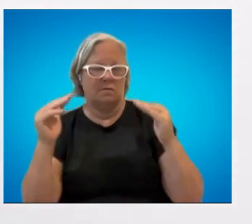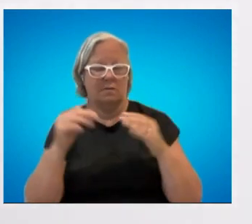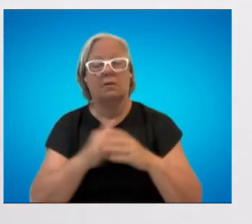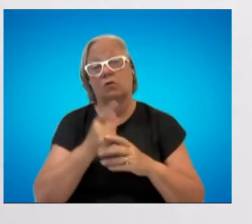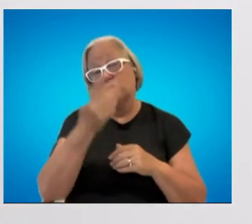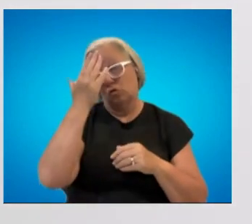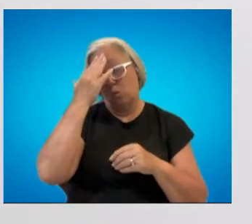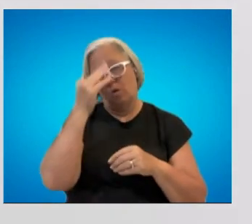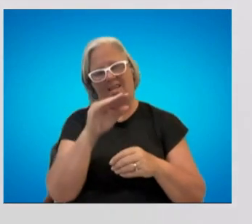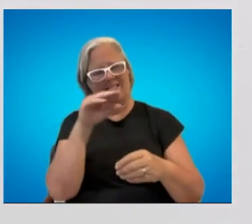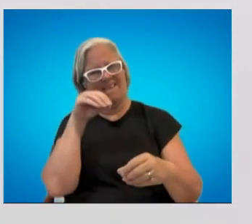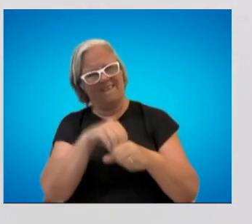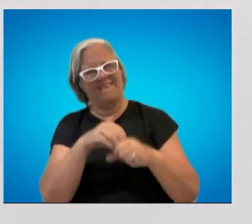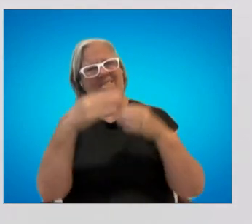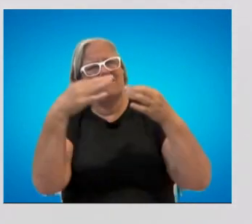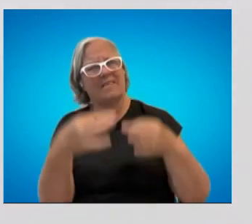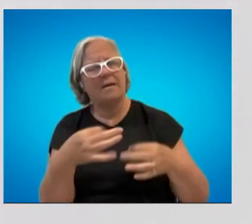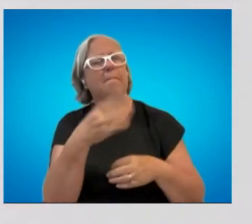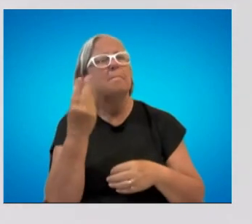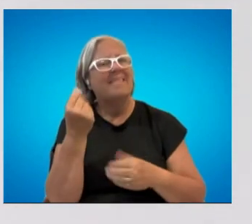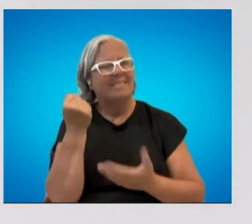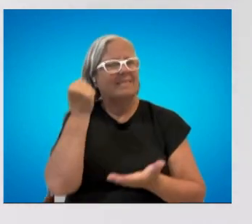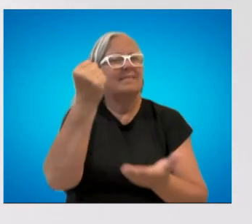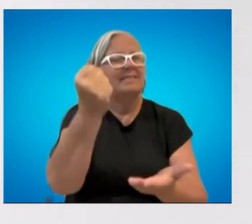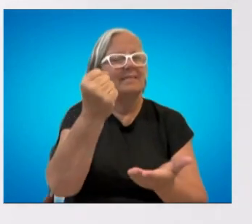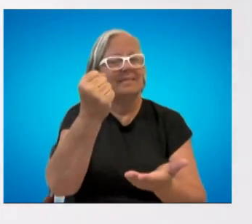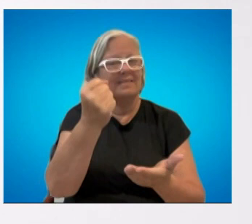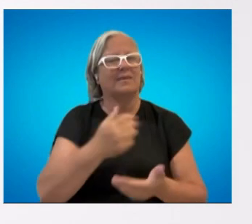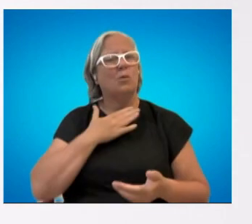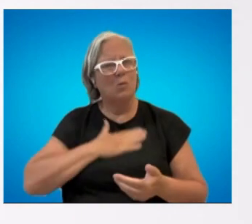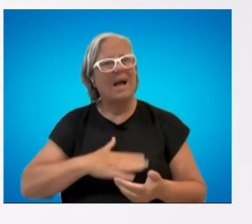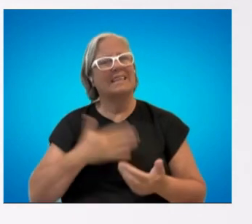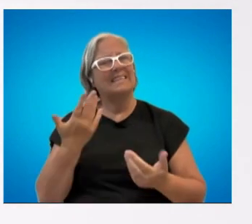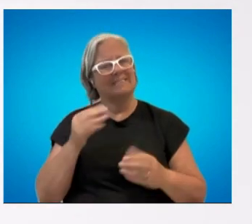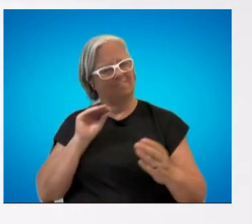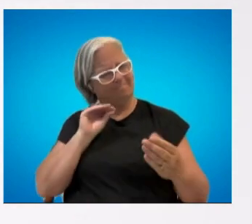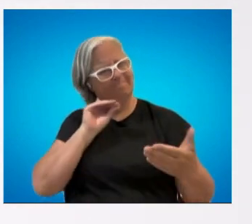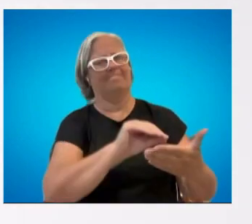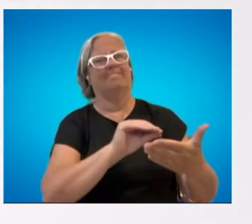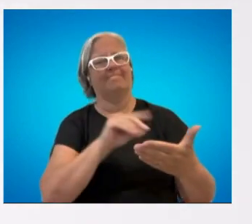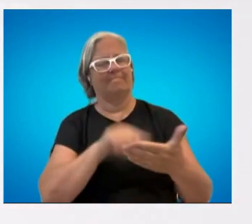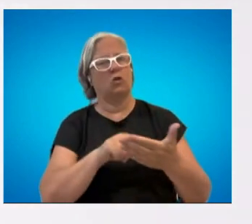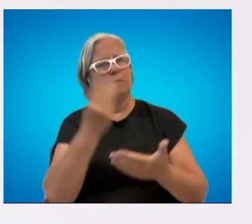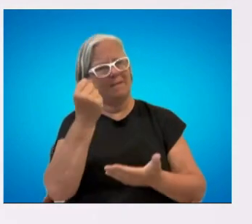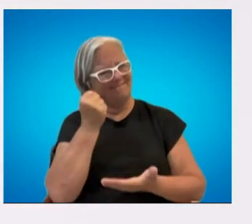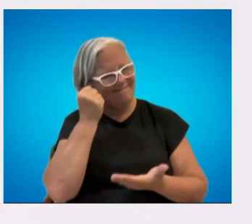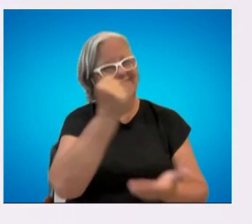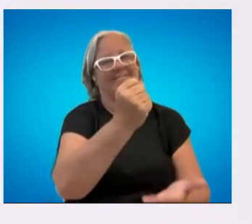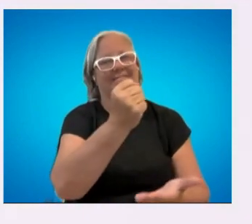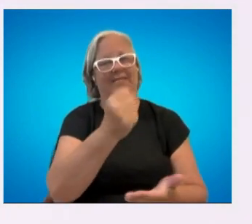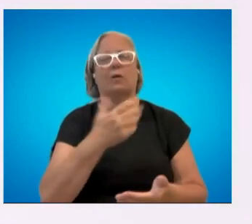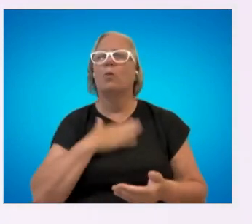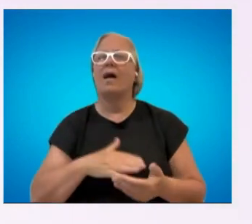it, earmark and increase. This will improve quality, accessibility and affordability of